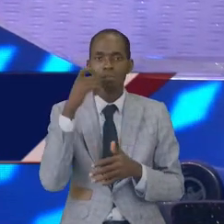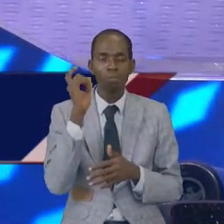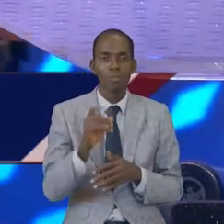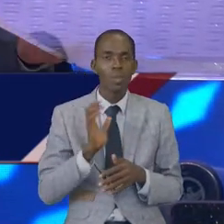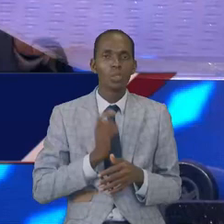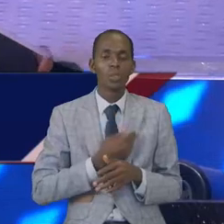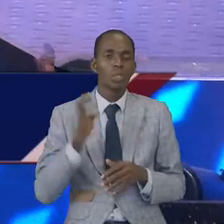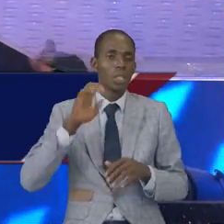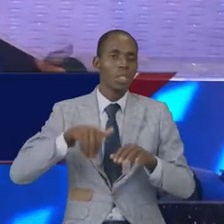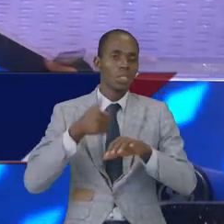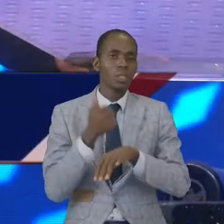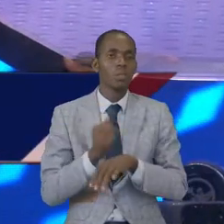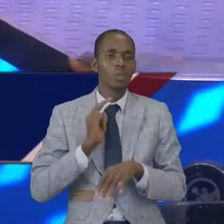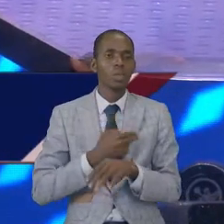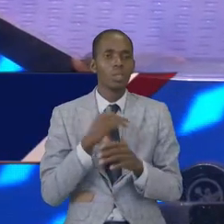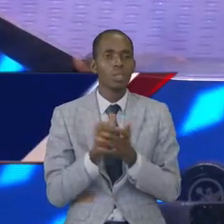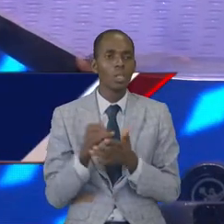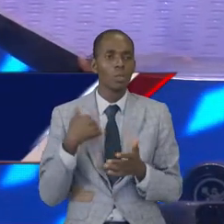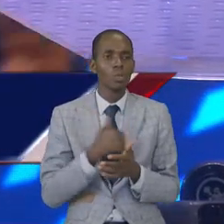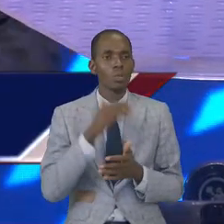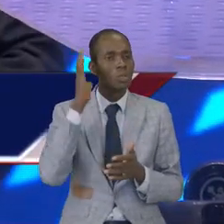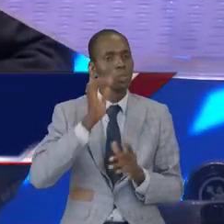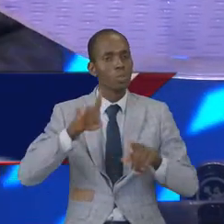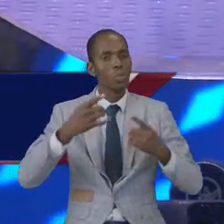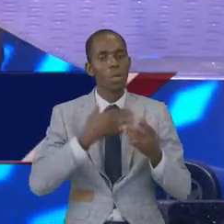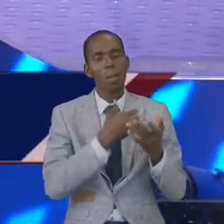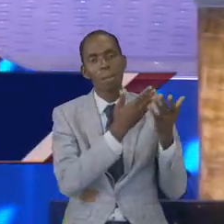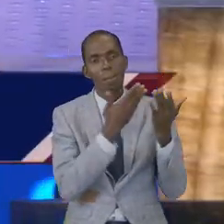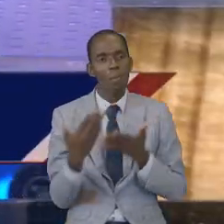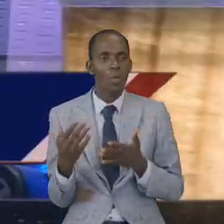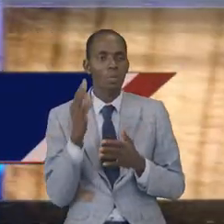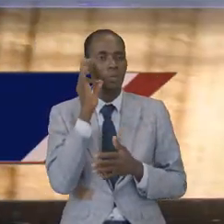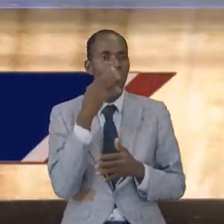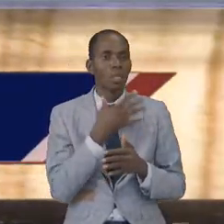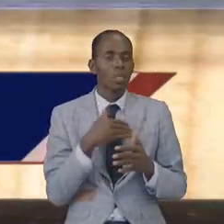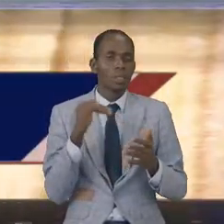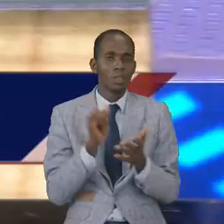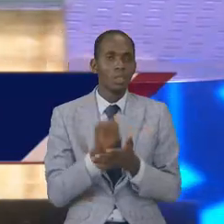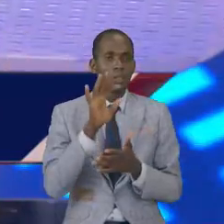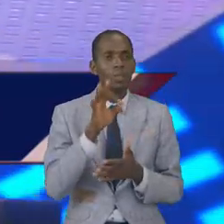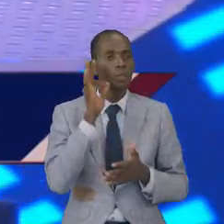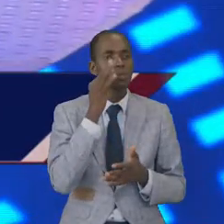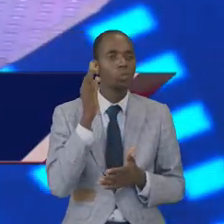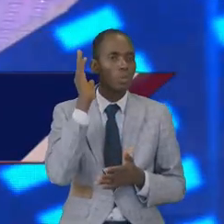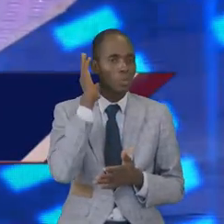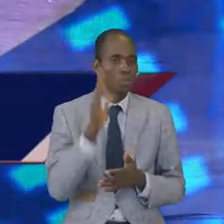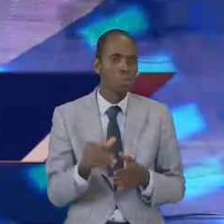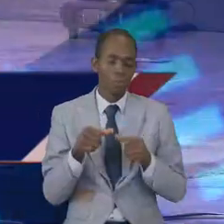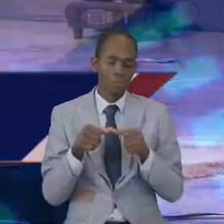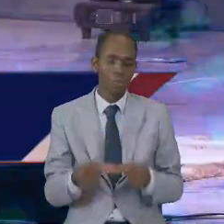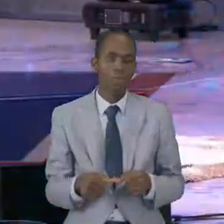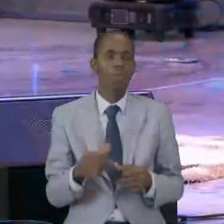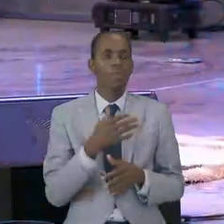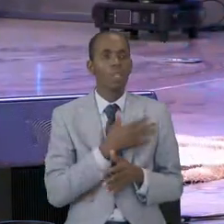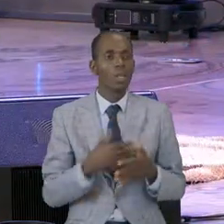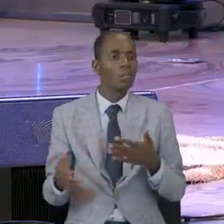in place that he should go and bring forth fruit, and that your fruit should remain.